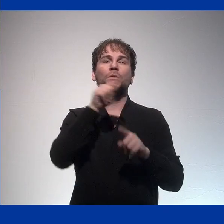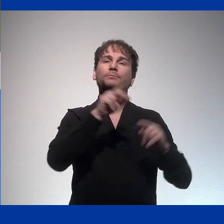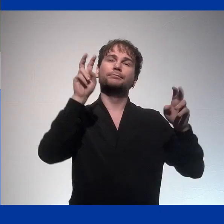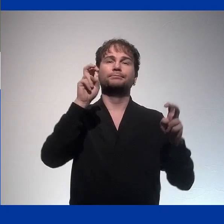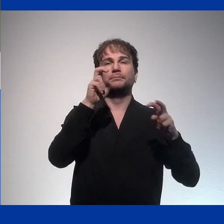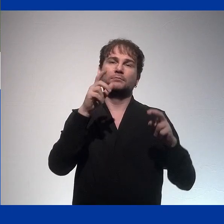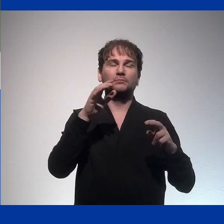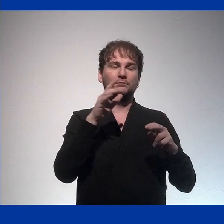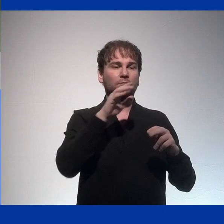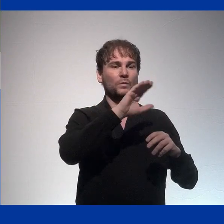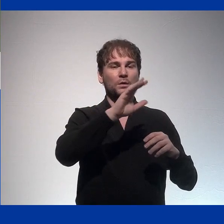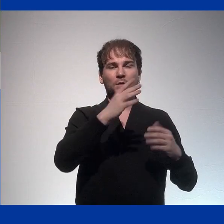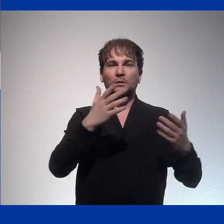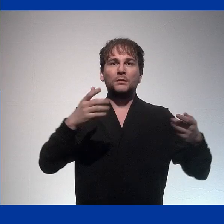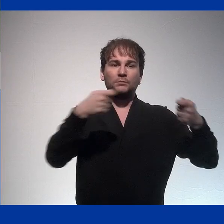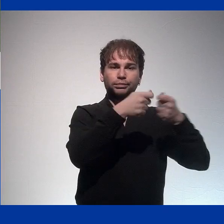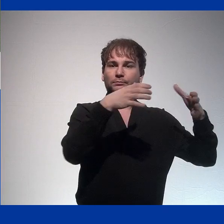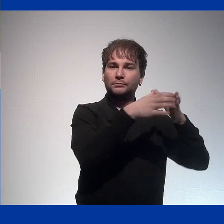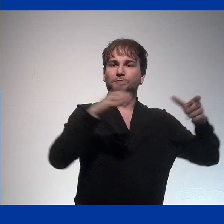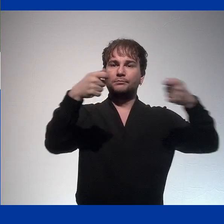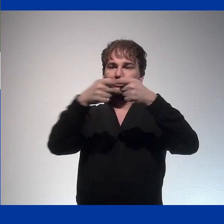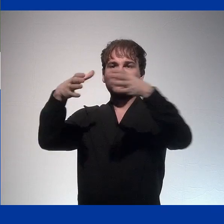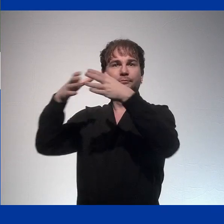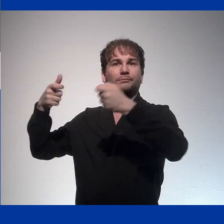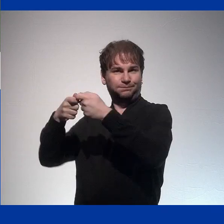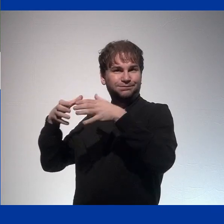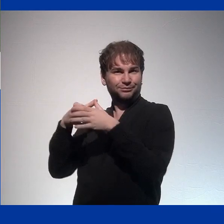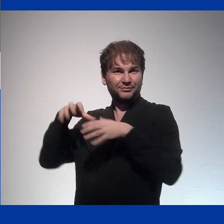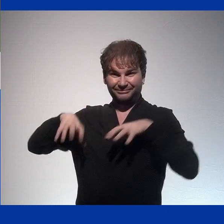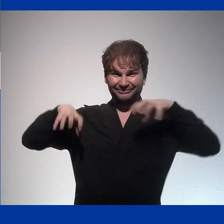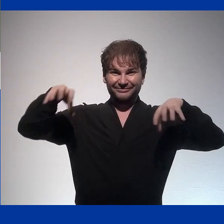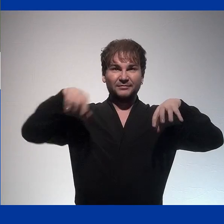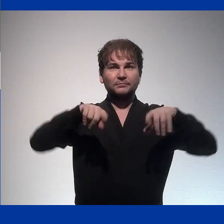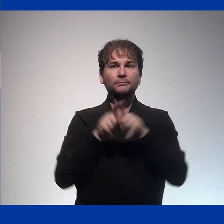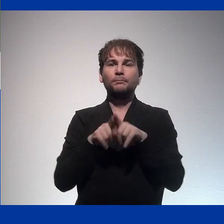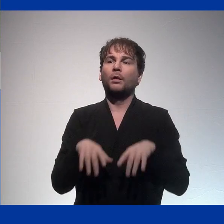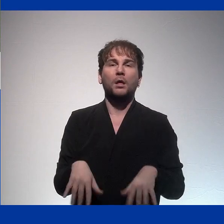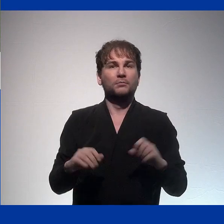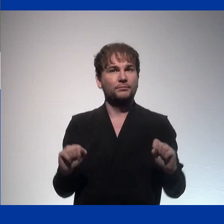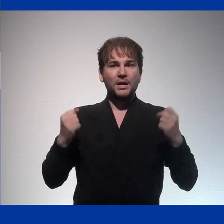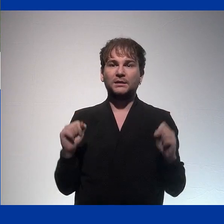later on. Europe Goes Local and Erasmus Plus could be